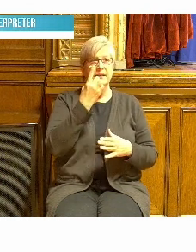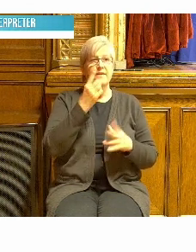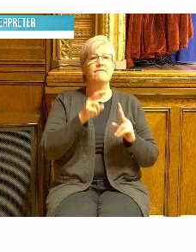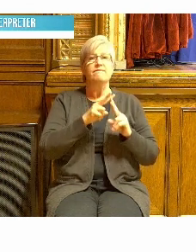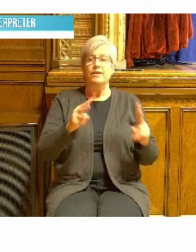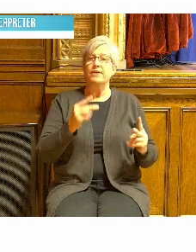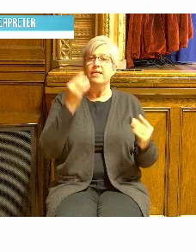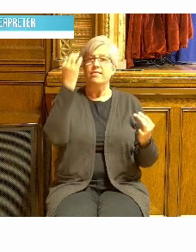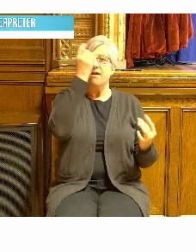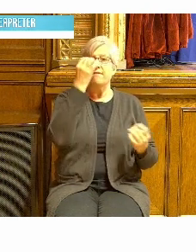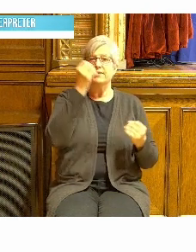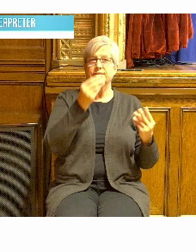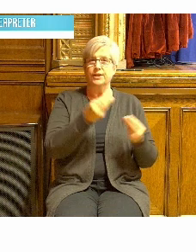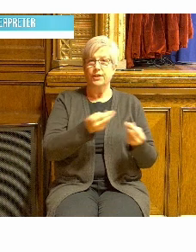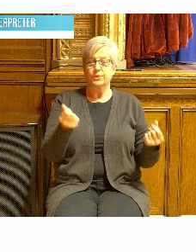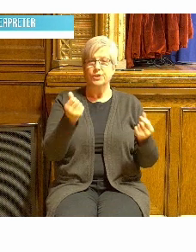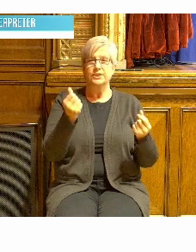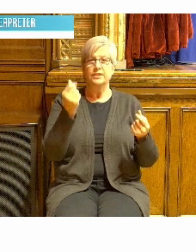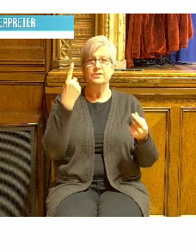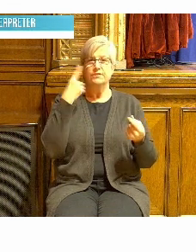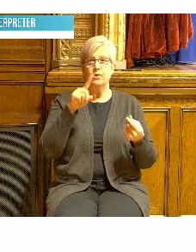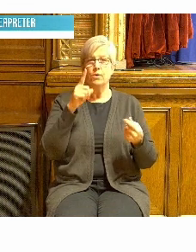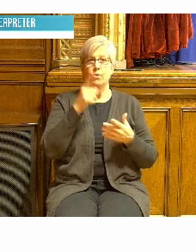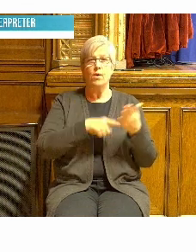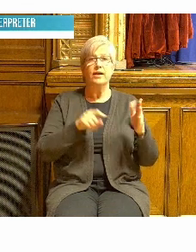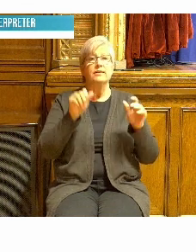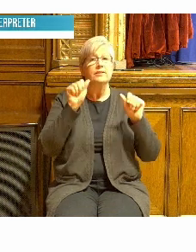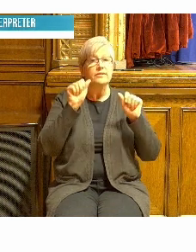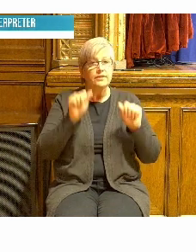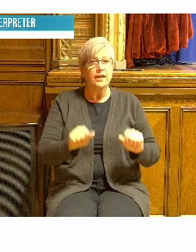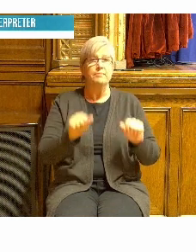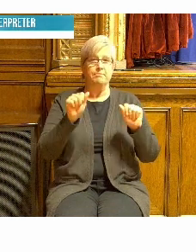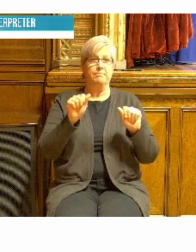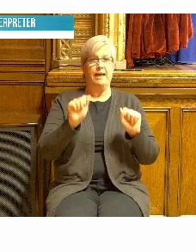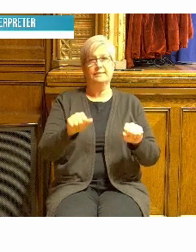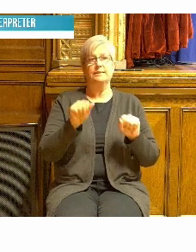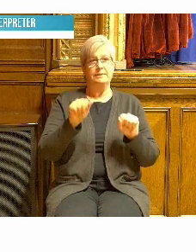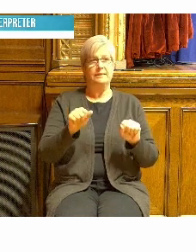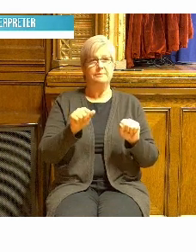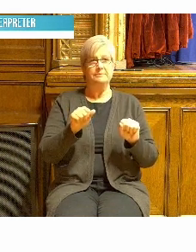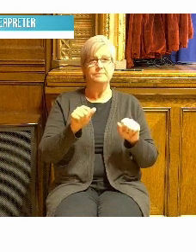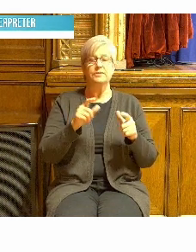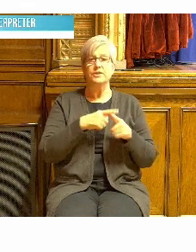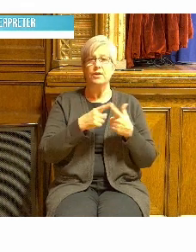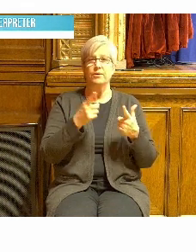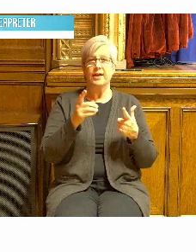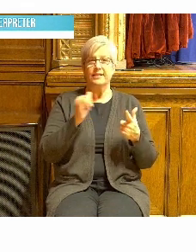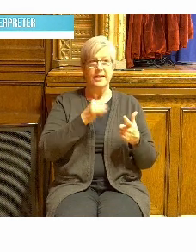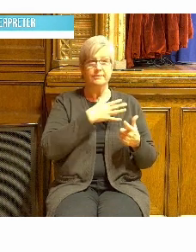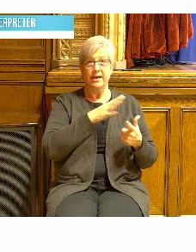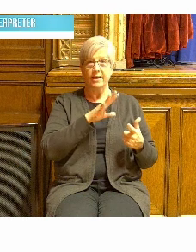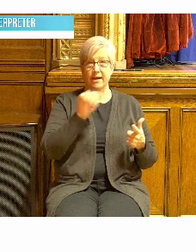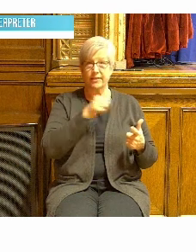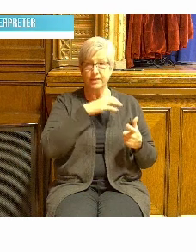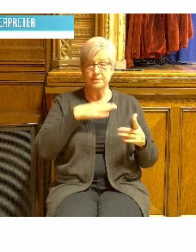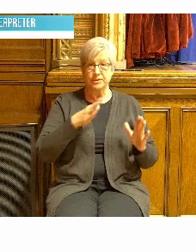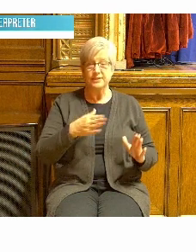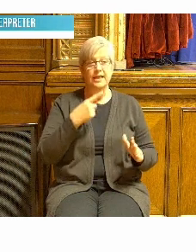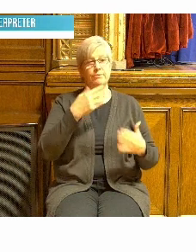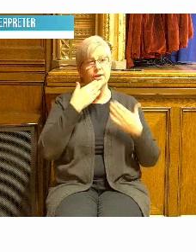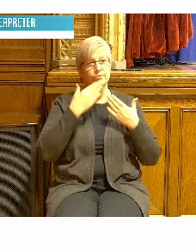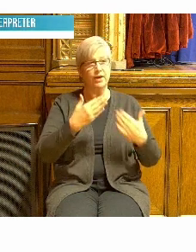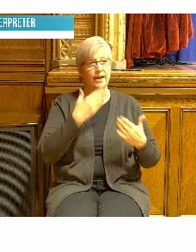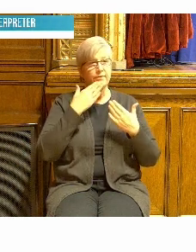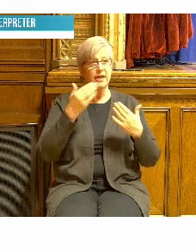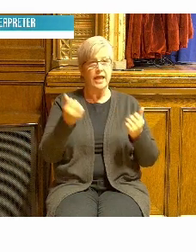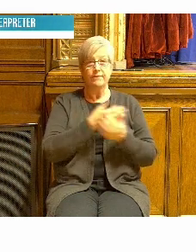very thoughtful solutions for what could be, what could possibly be. So like my colleagues have shared, we are grateful